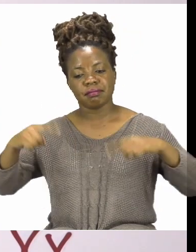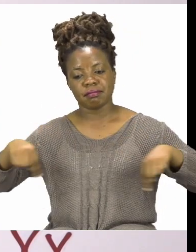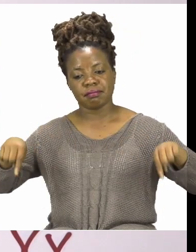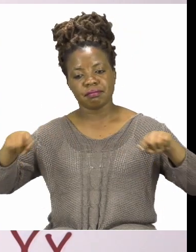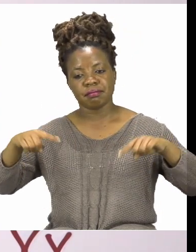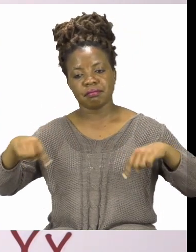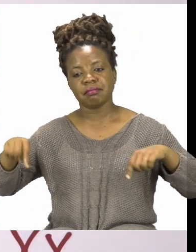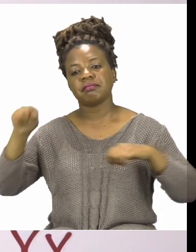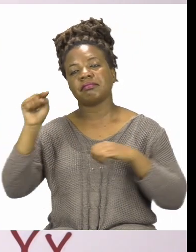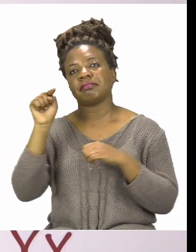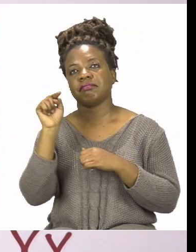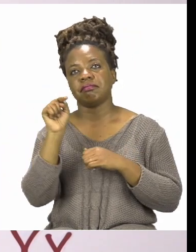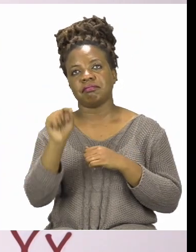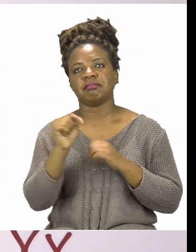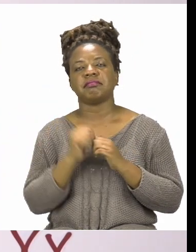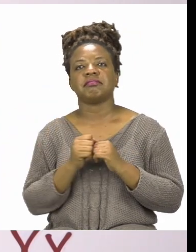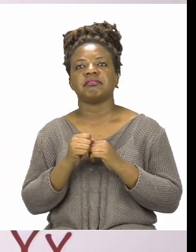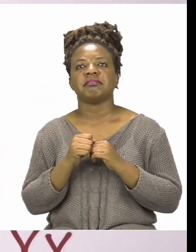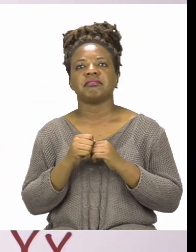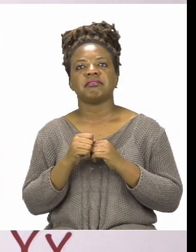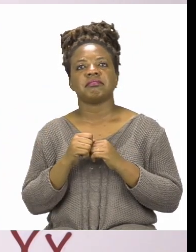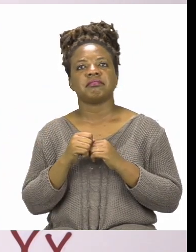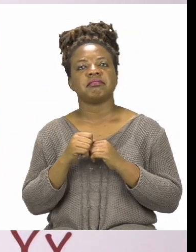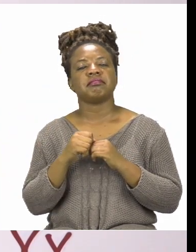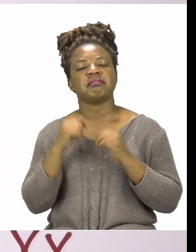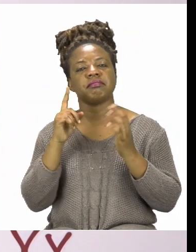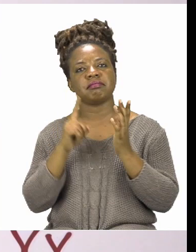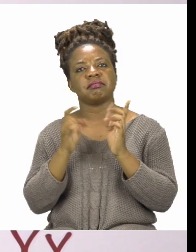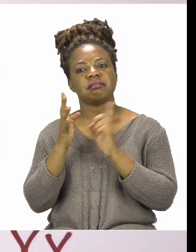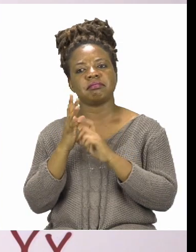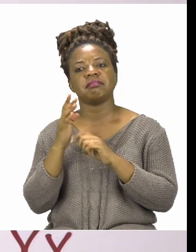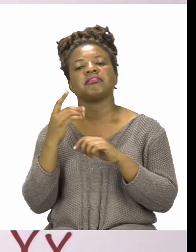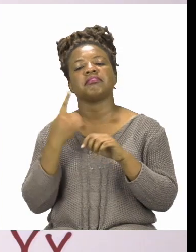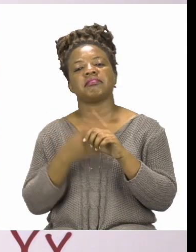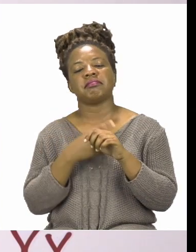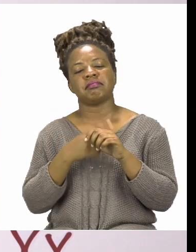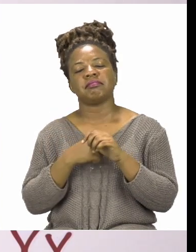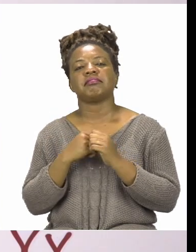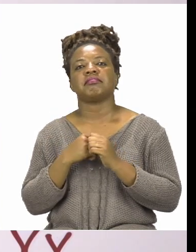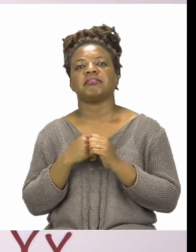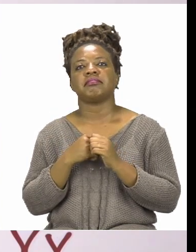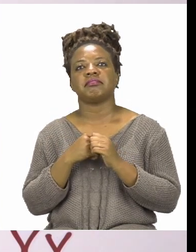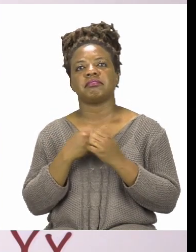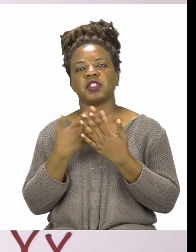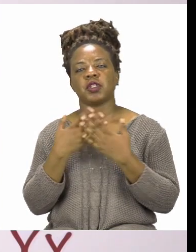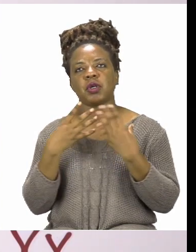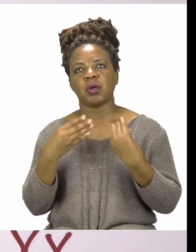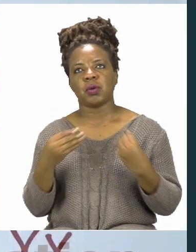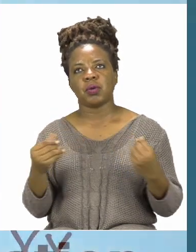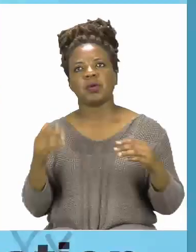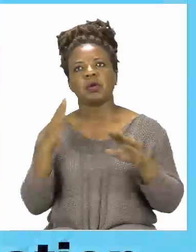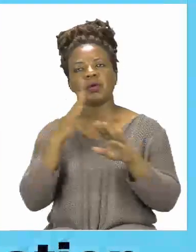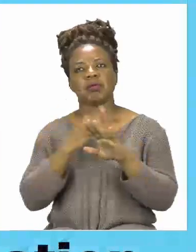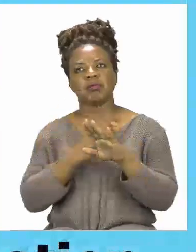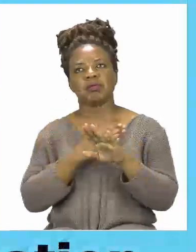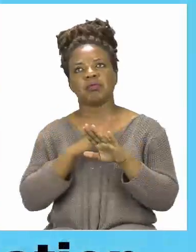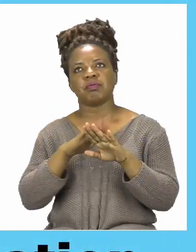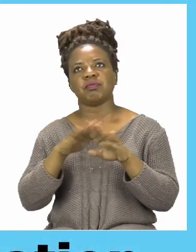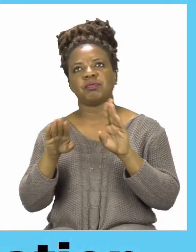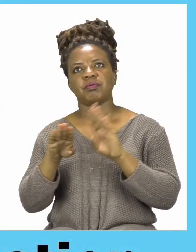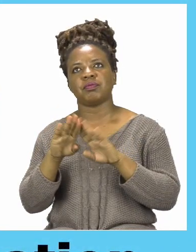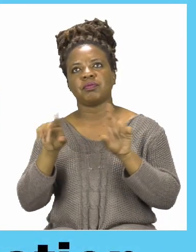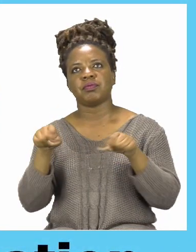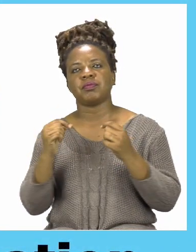Make sure your hands are dry before you touch anything else. For today's lesson, we will be talking about